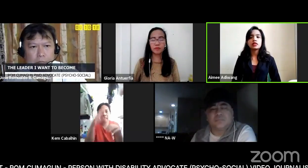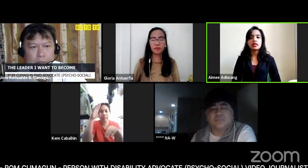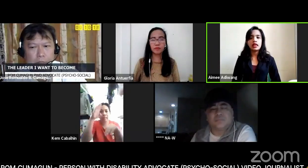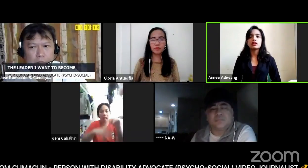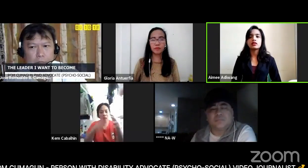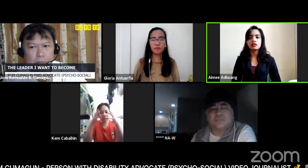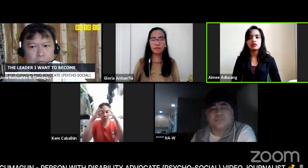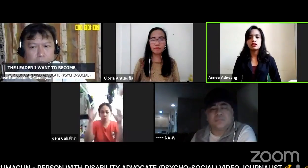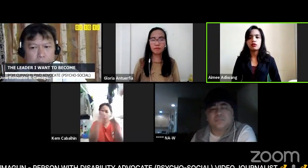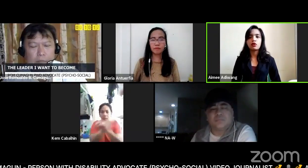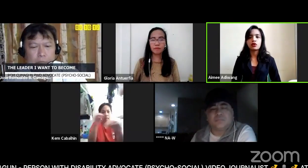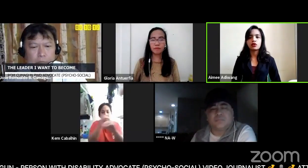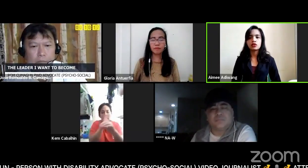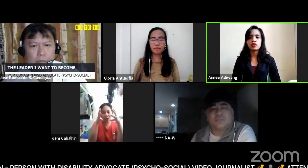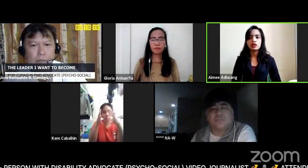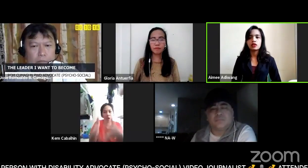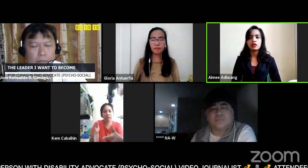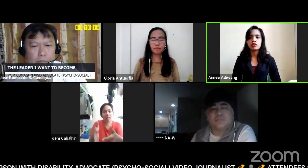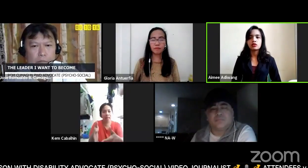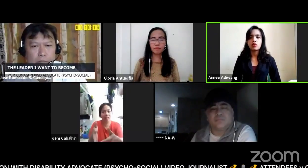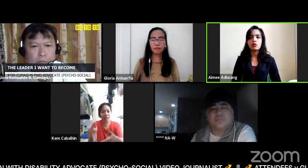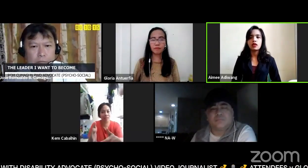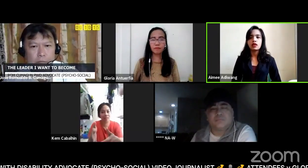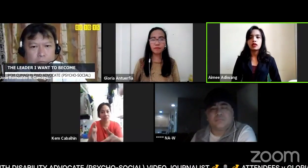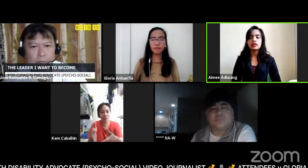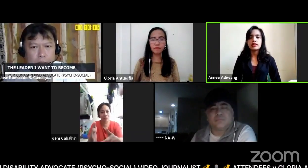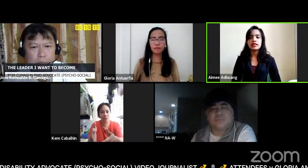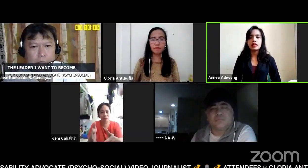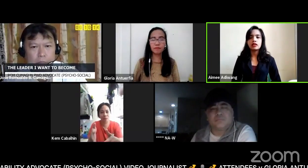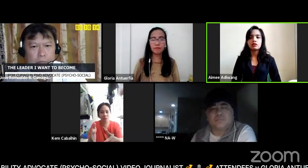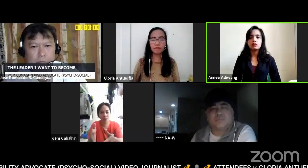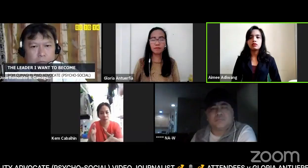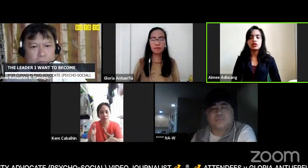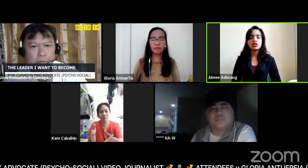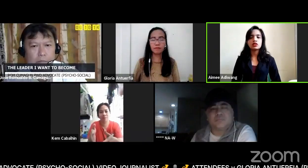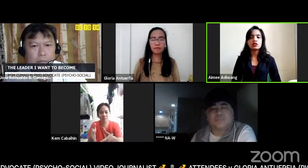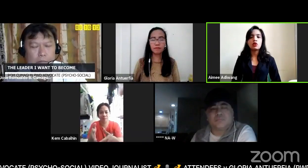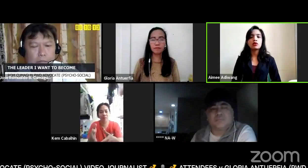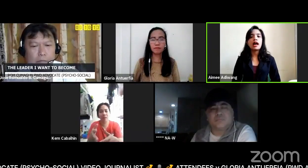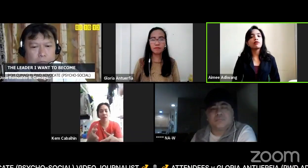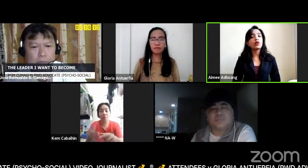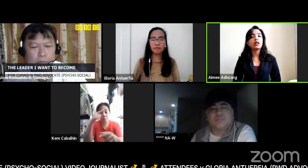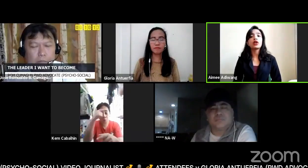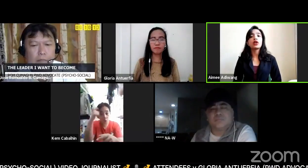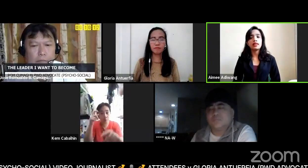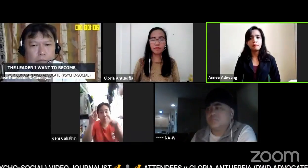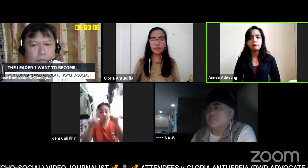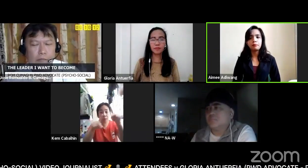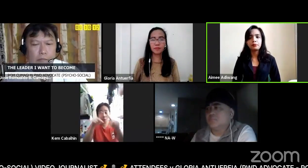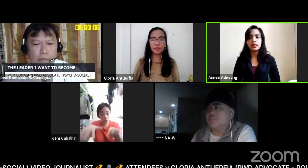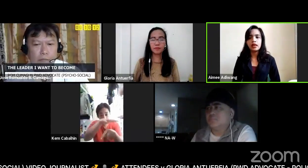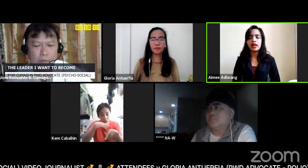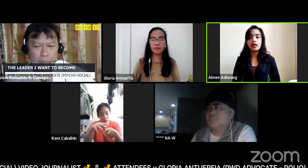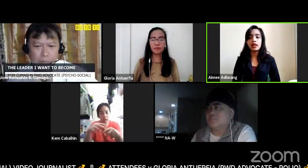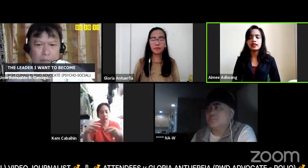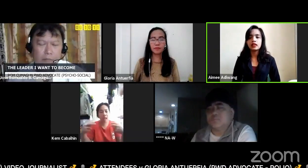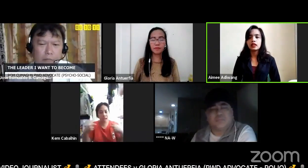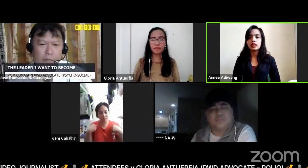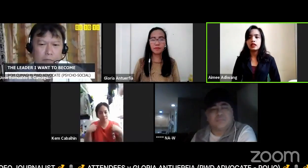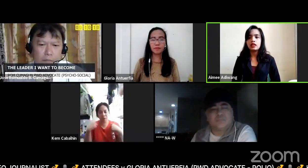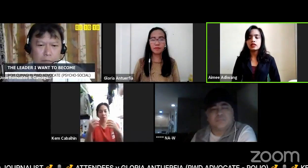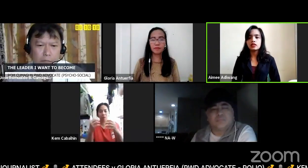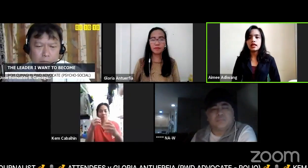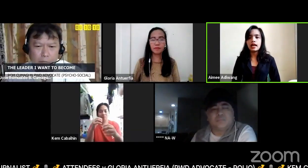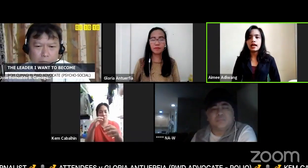have skills, of course. So it's like we just don't have to ignore them.